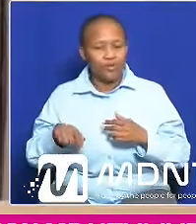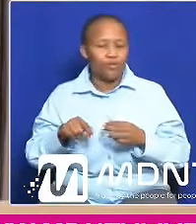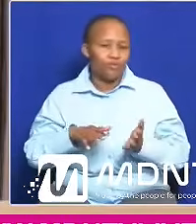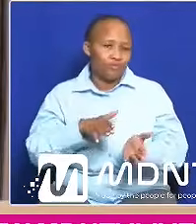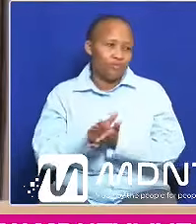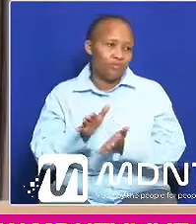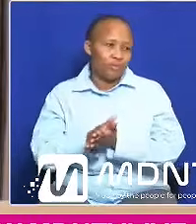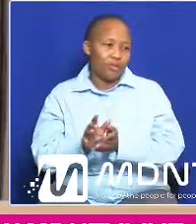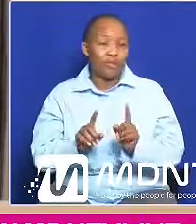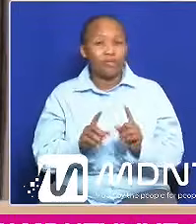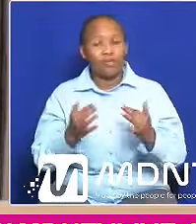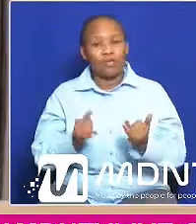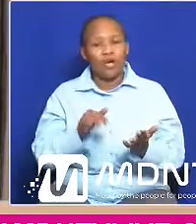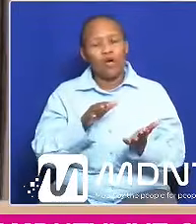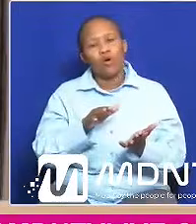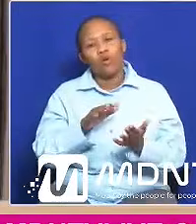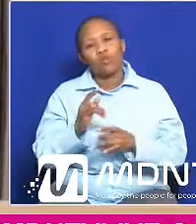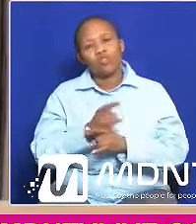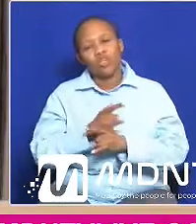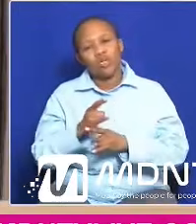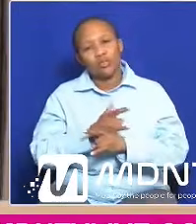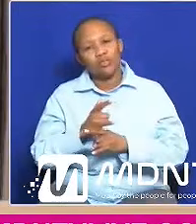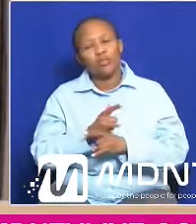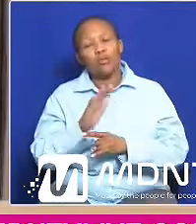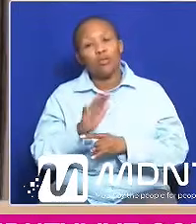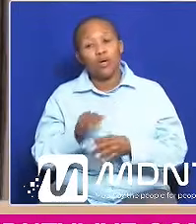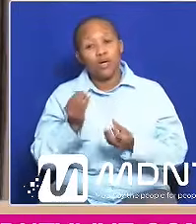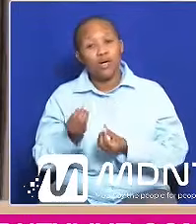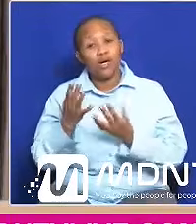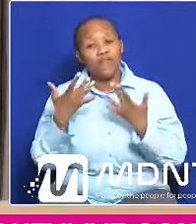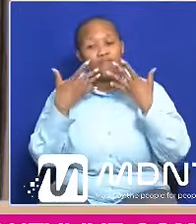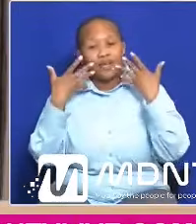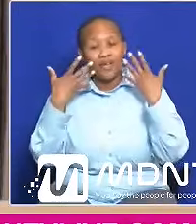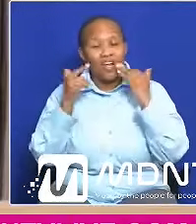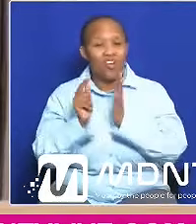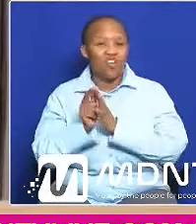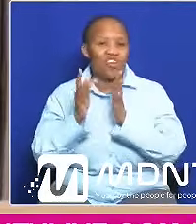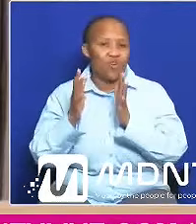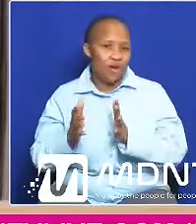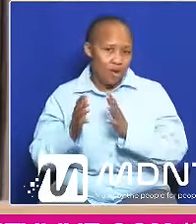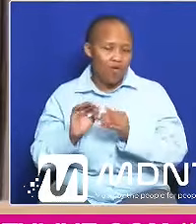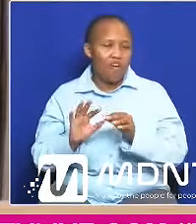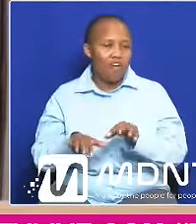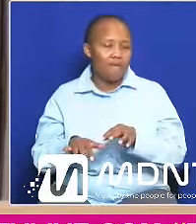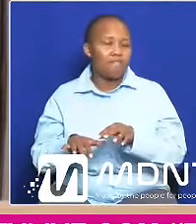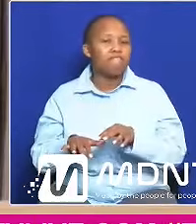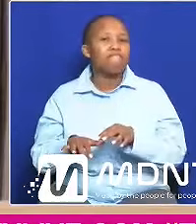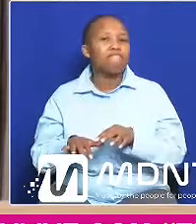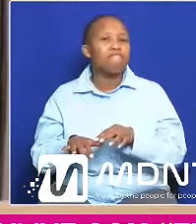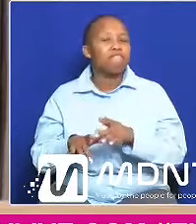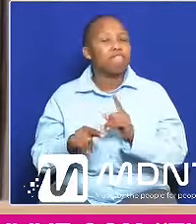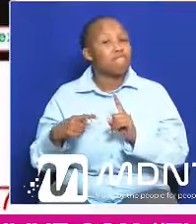be provided to Ms. Van den Heever in the form that she states, which would enable her to click on